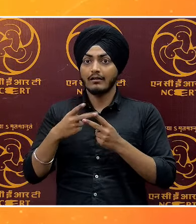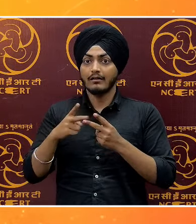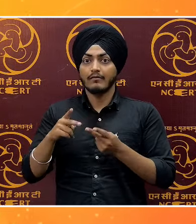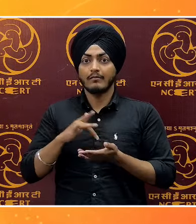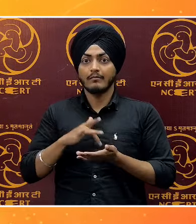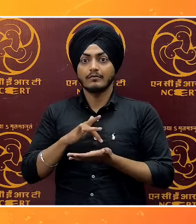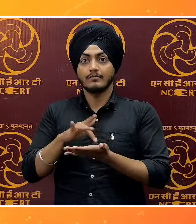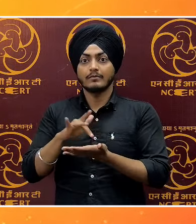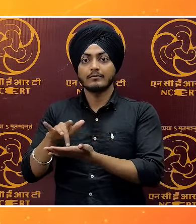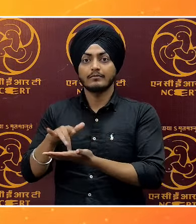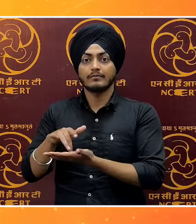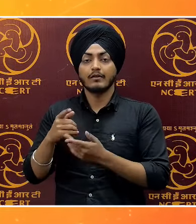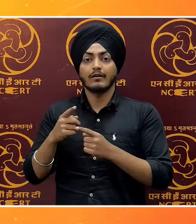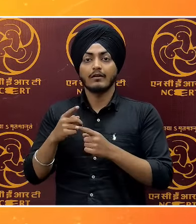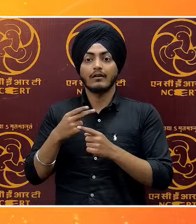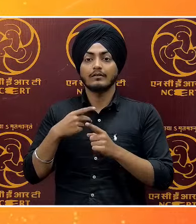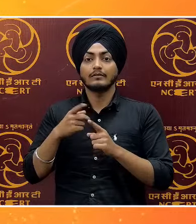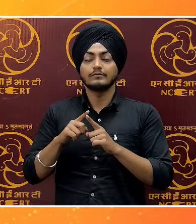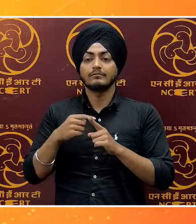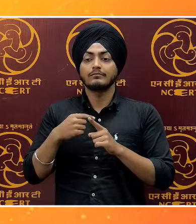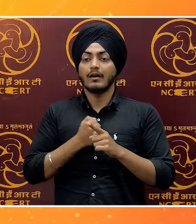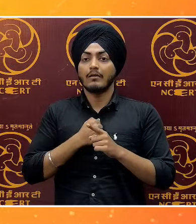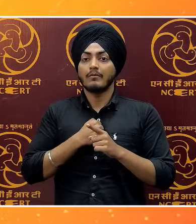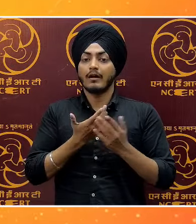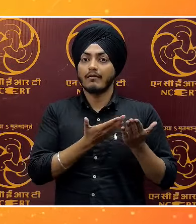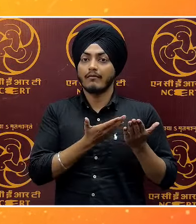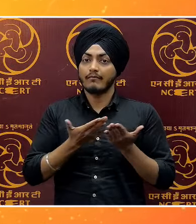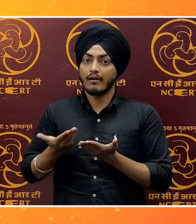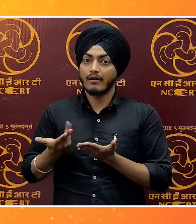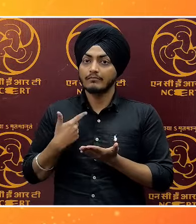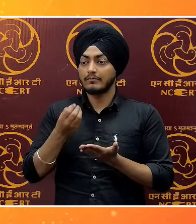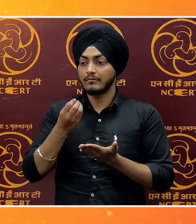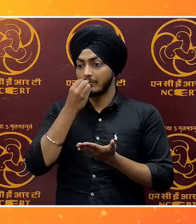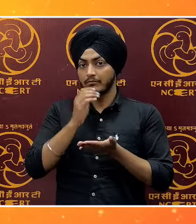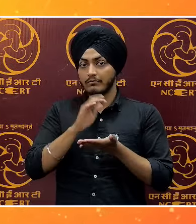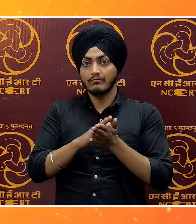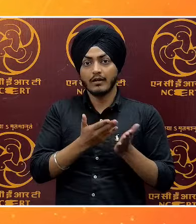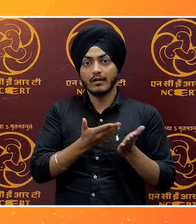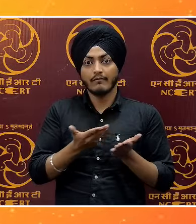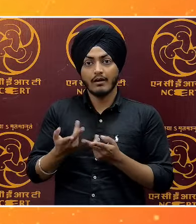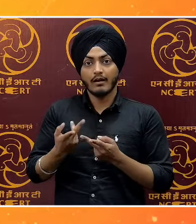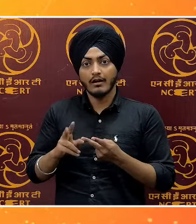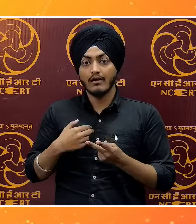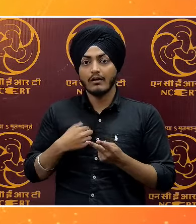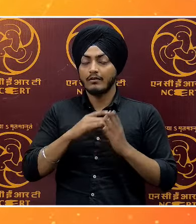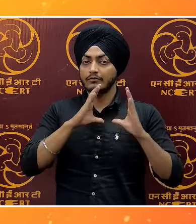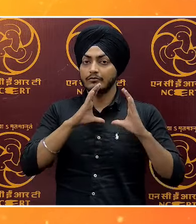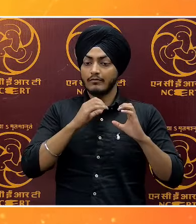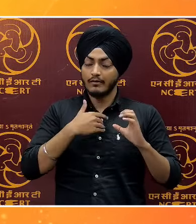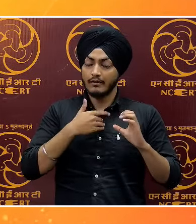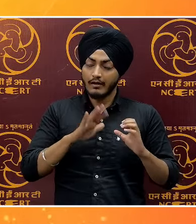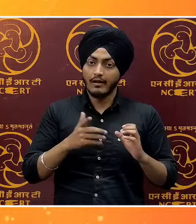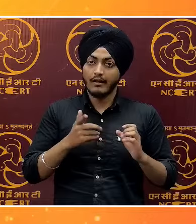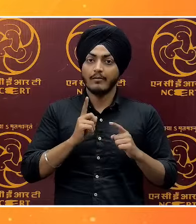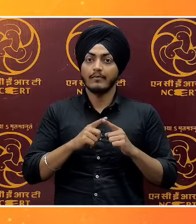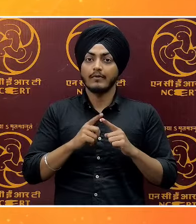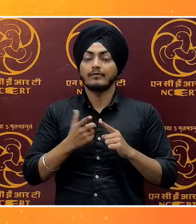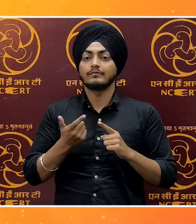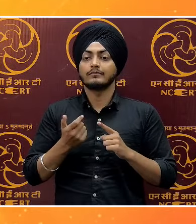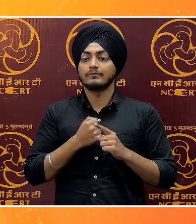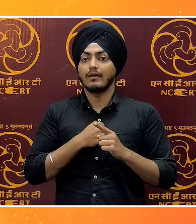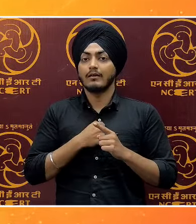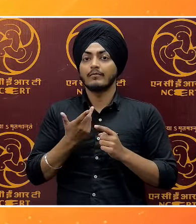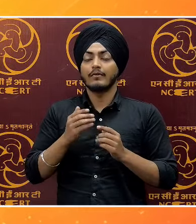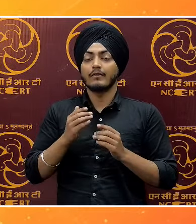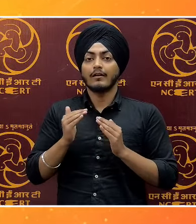name of the room? Yeah, we have drawing room, we have dining room, we have living room, we have bedroom, and we also have a puja room.